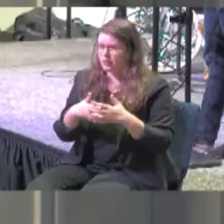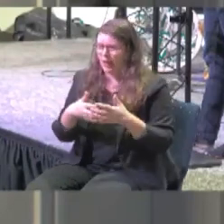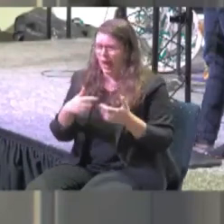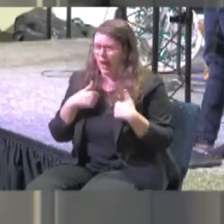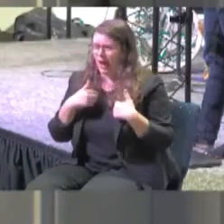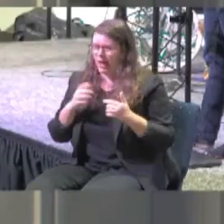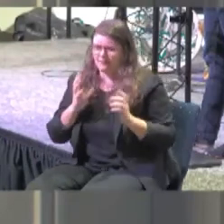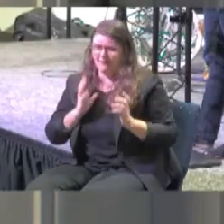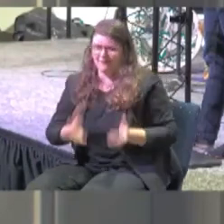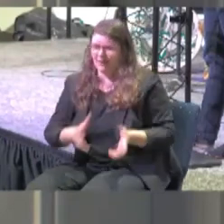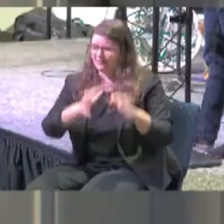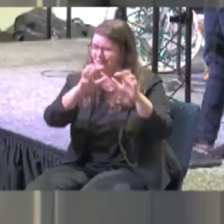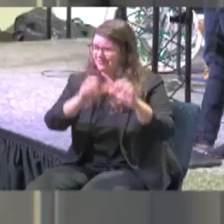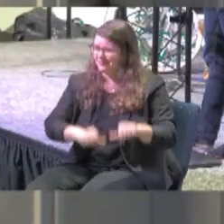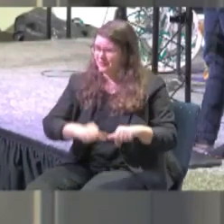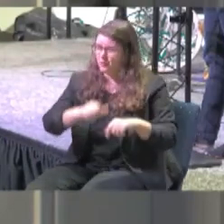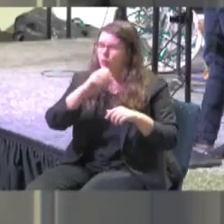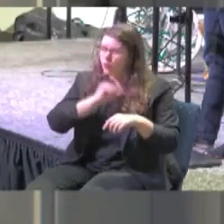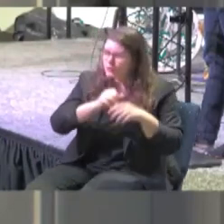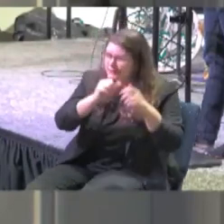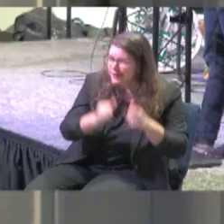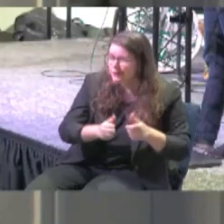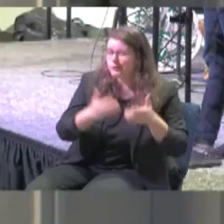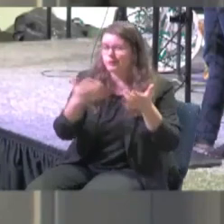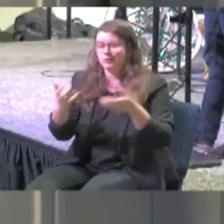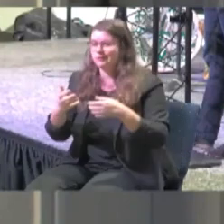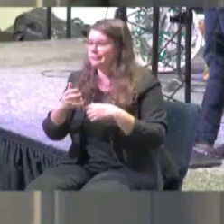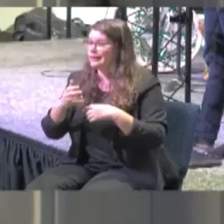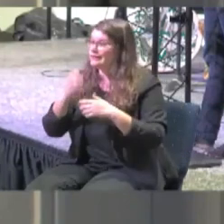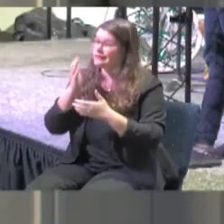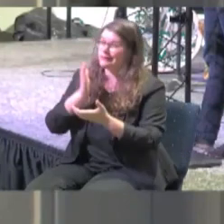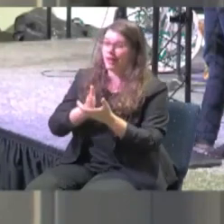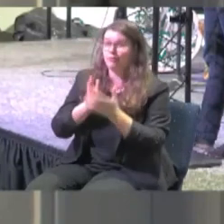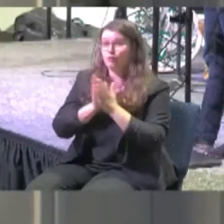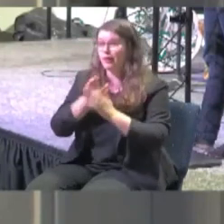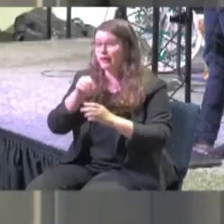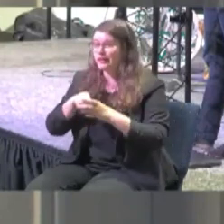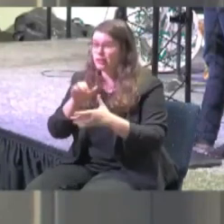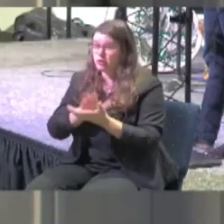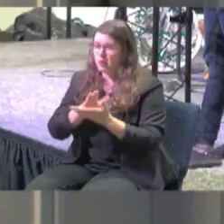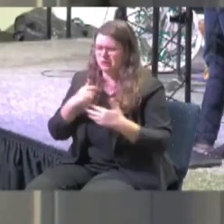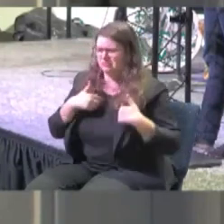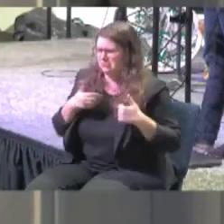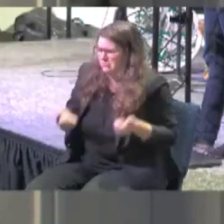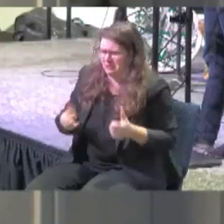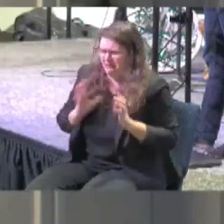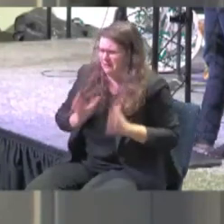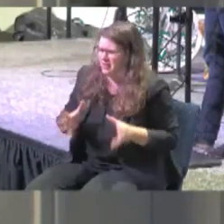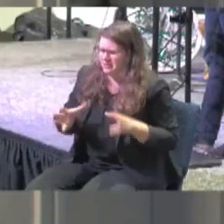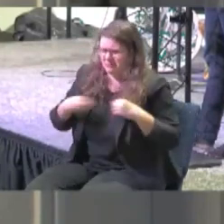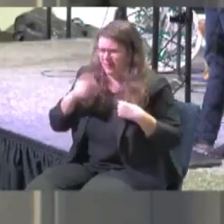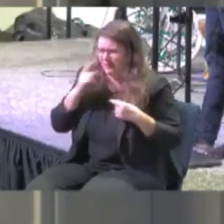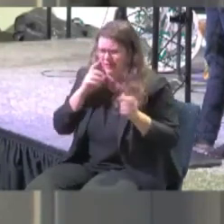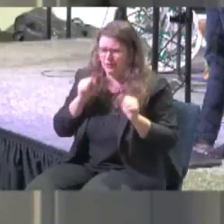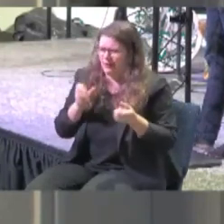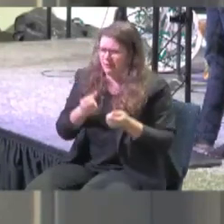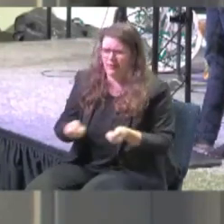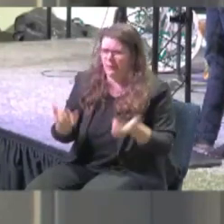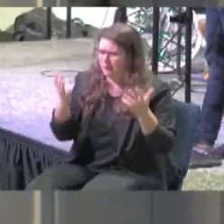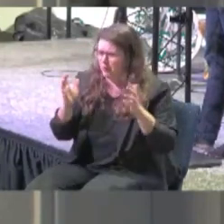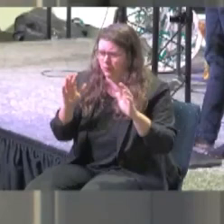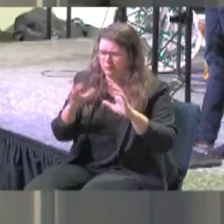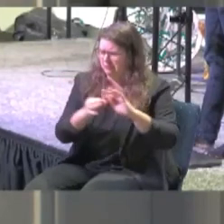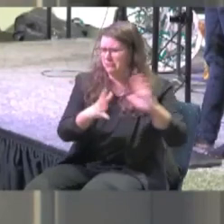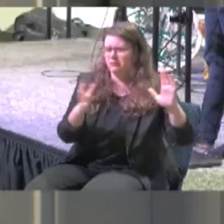the speaking of Bible text in public schools, that kind of thing. To me, let the stuff go. Use